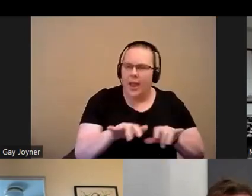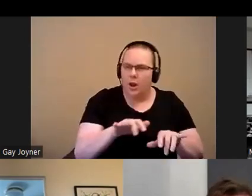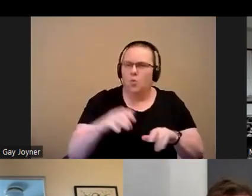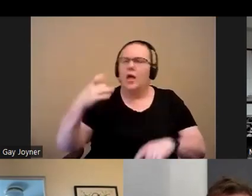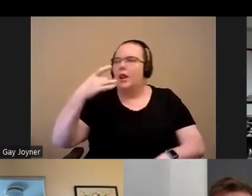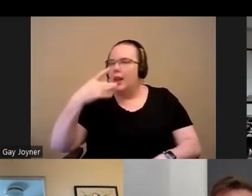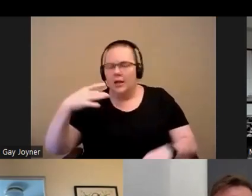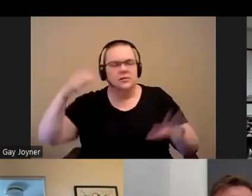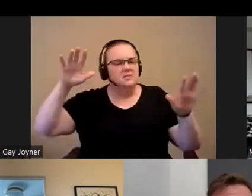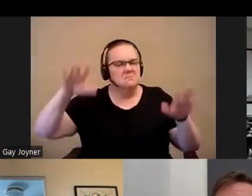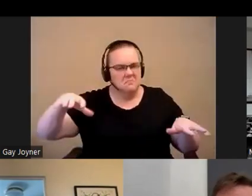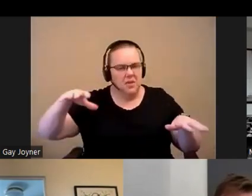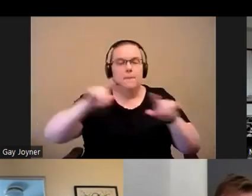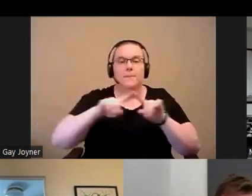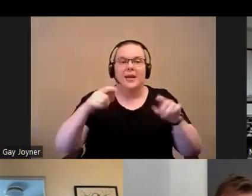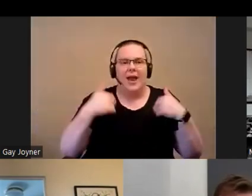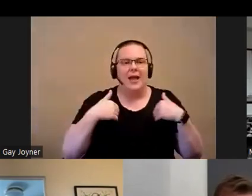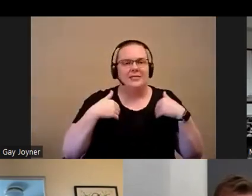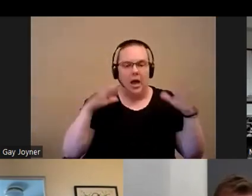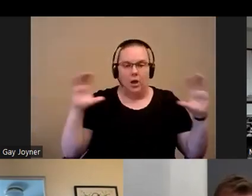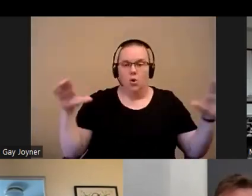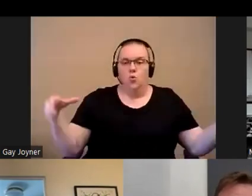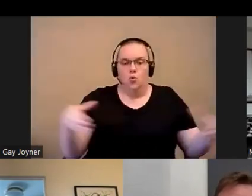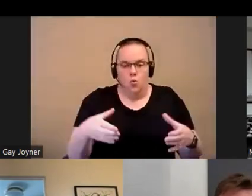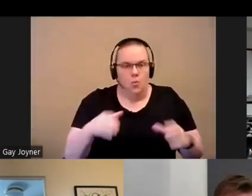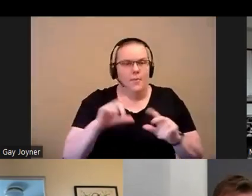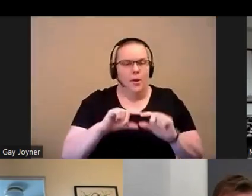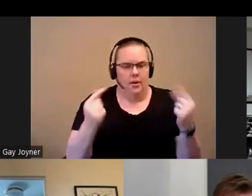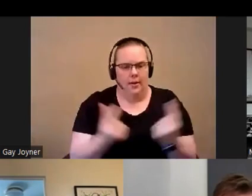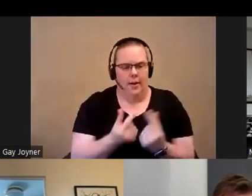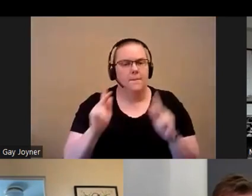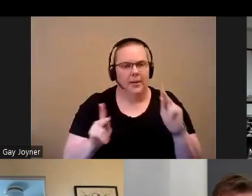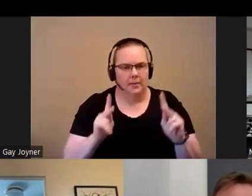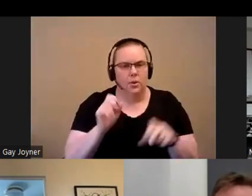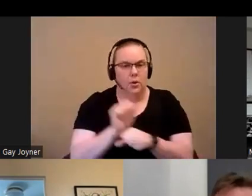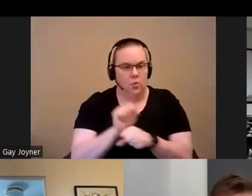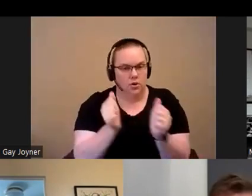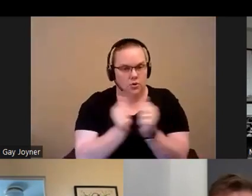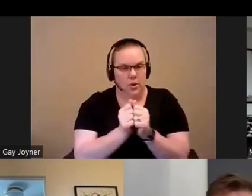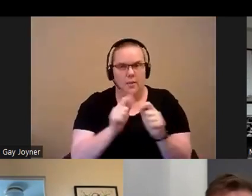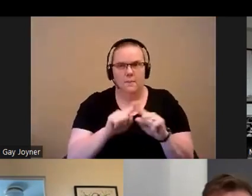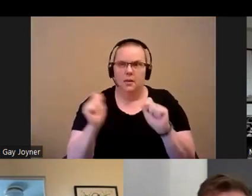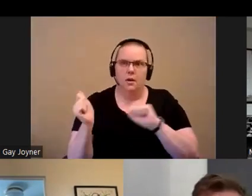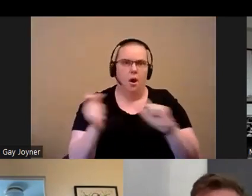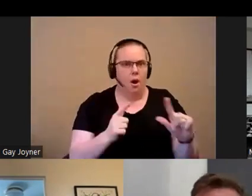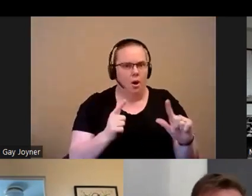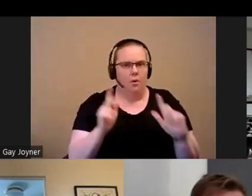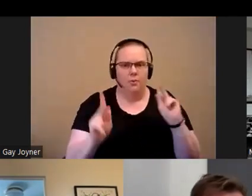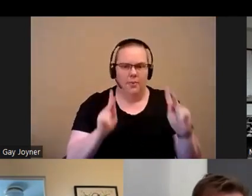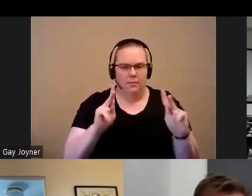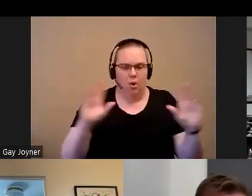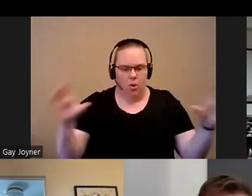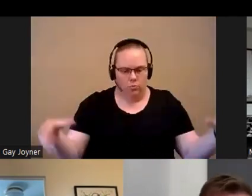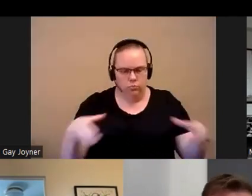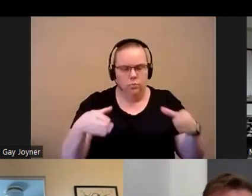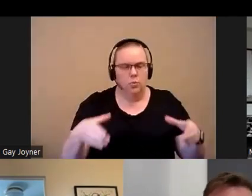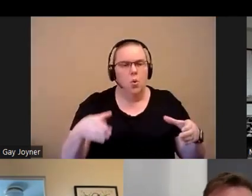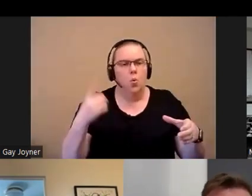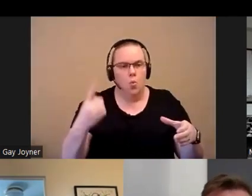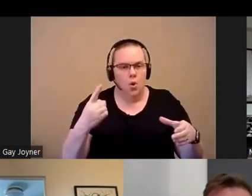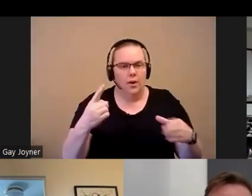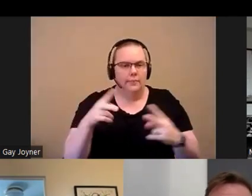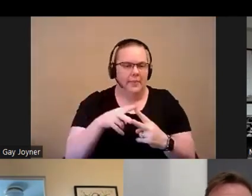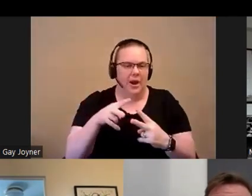that way, he's got a whole stable of people he works with, and everybody's all in on one pair of these. And that's a